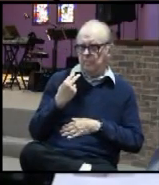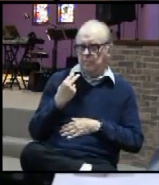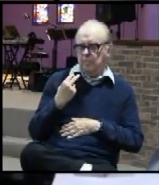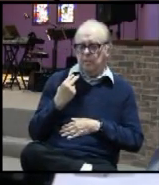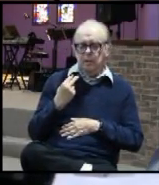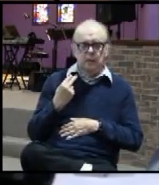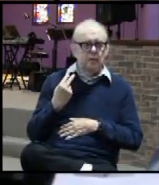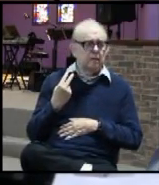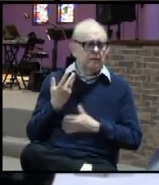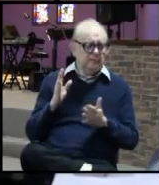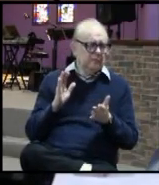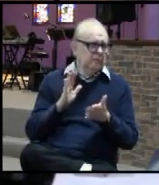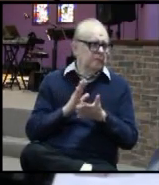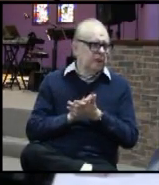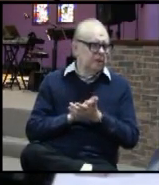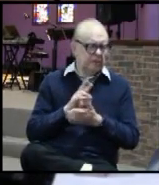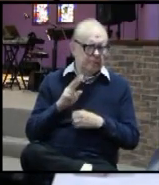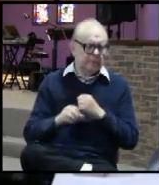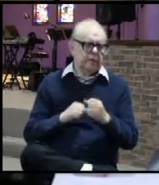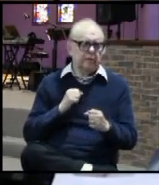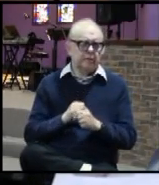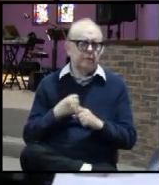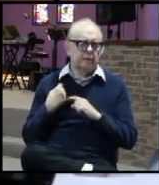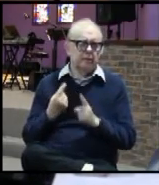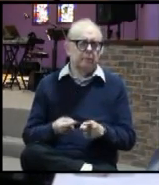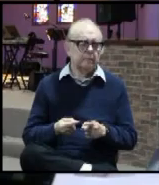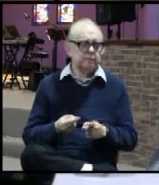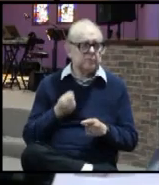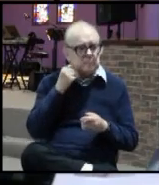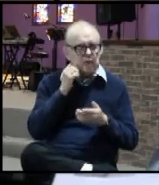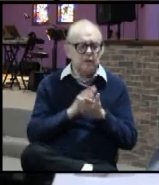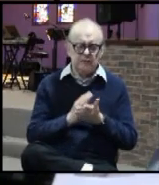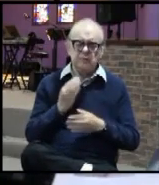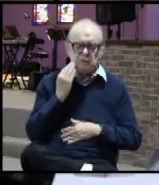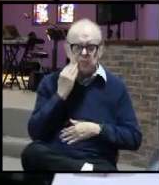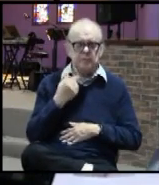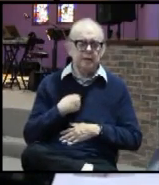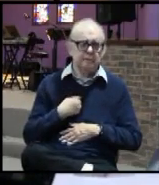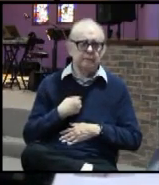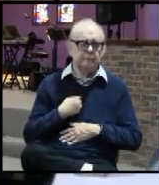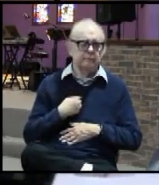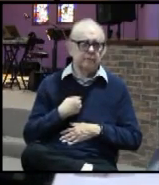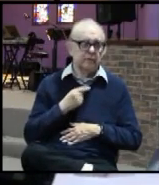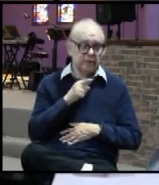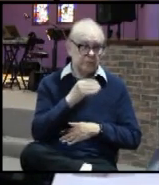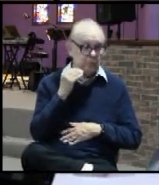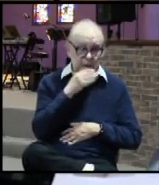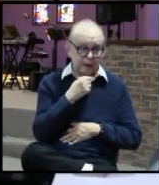only been married 2 years, she knew me. And she said, "You're..."